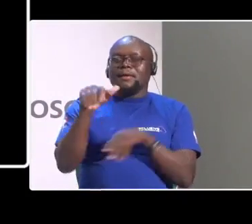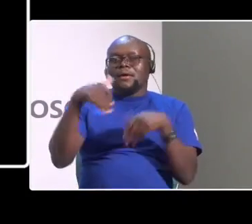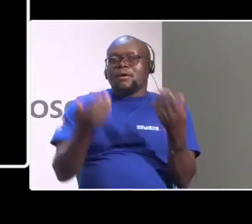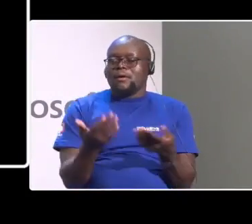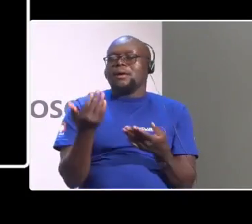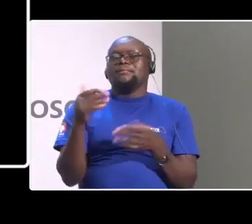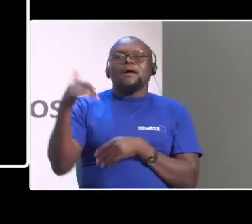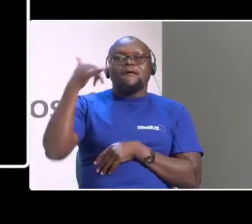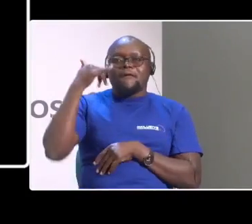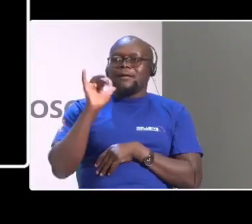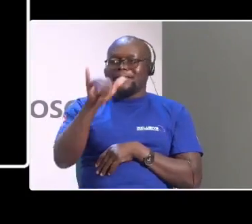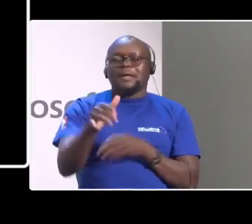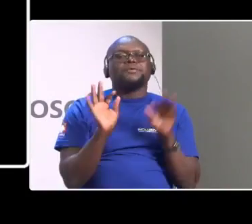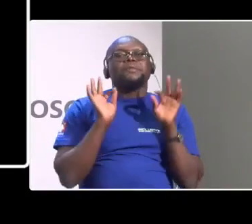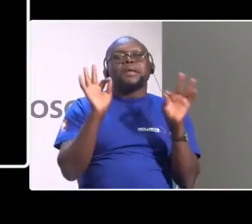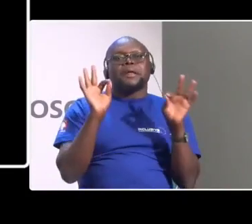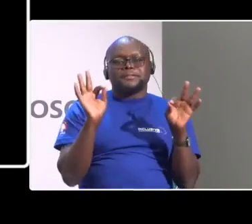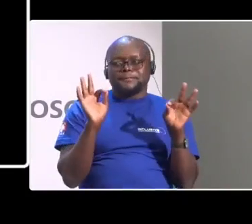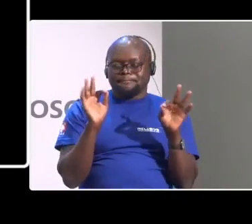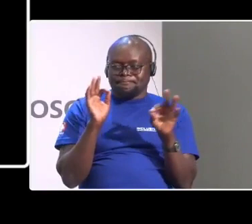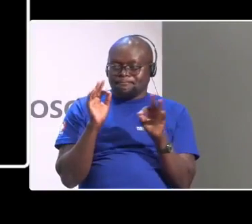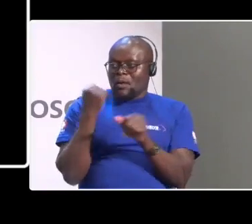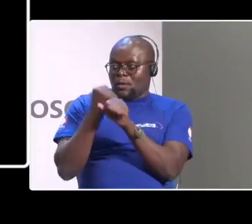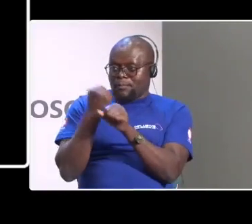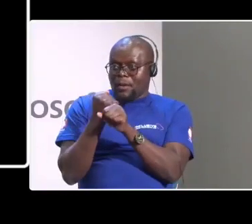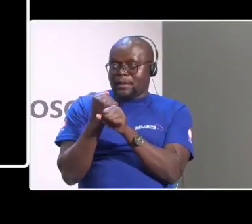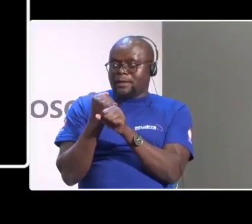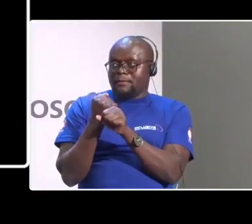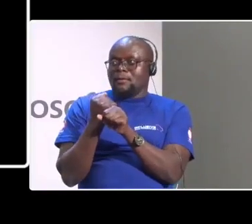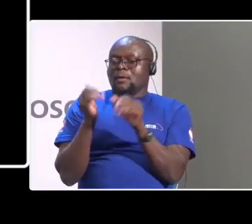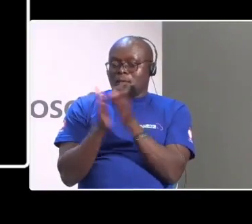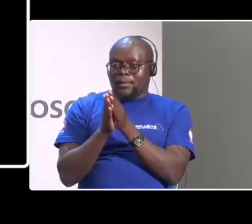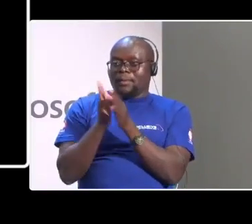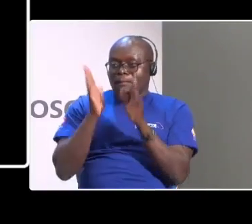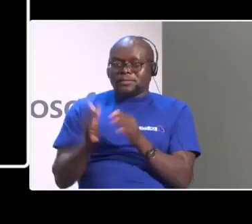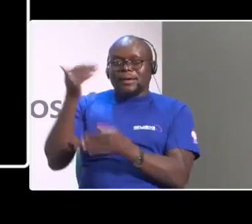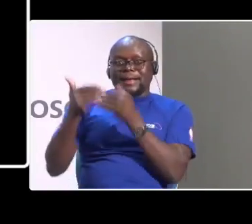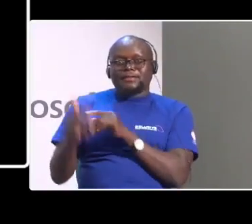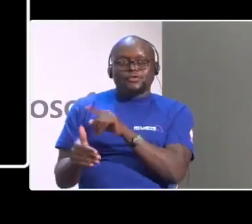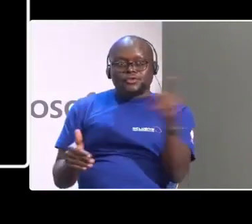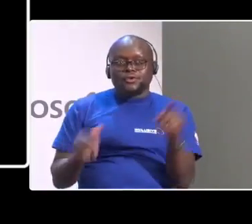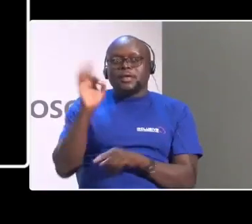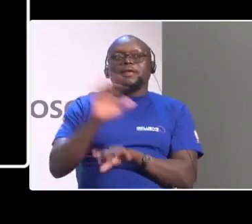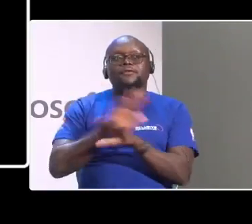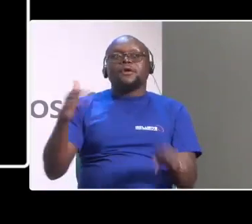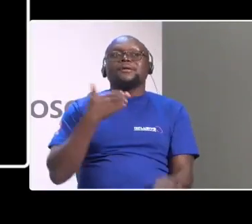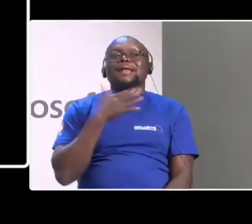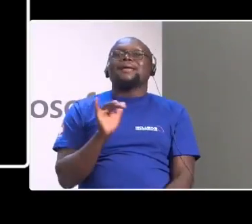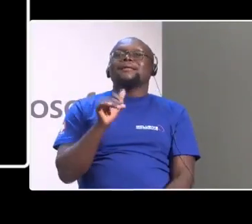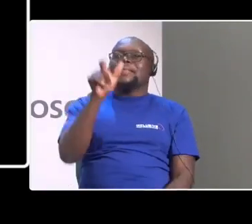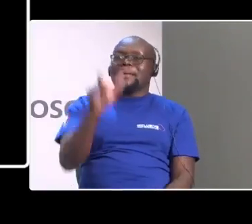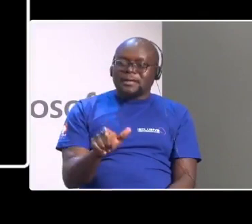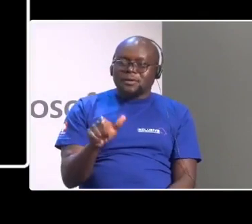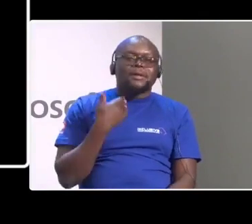a smartphone, that would be great. You will be doing a little bit of work with the person next to you. So if you don't like the person you're